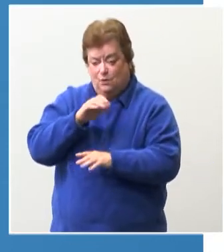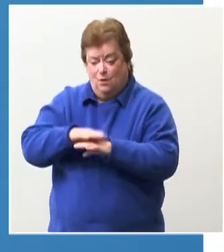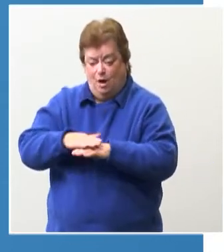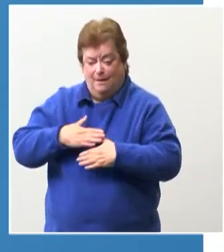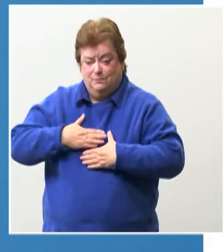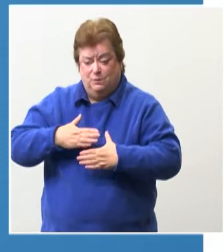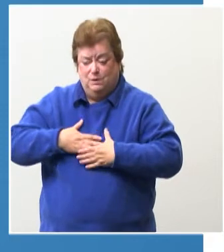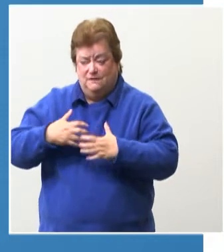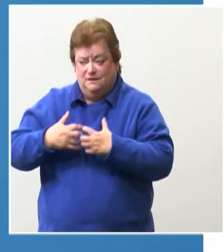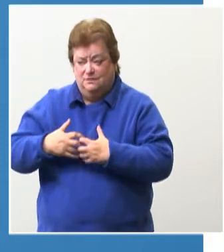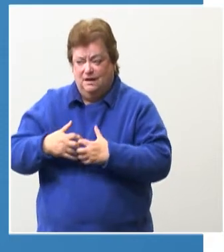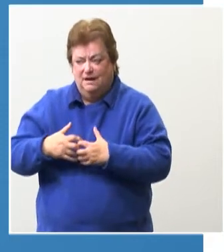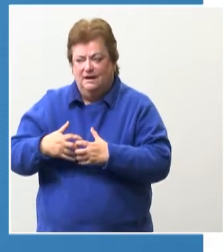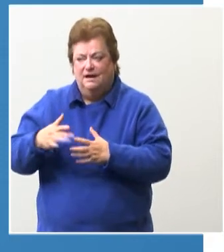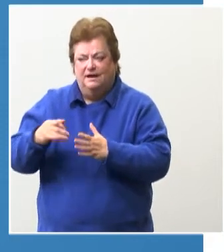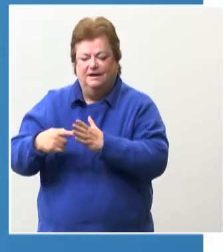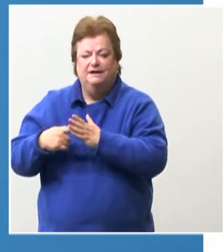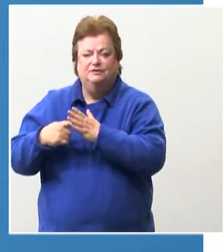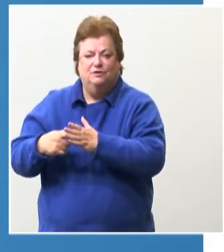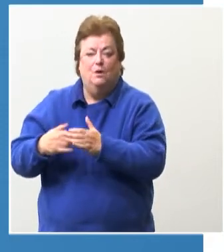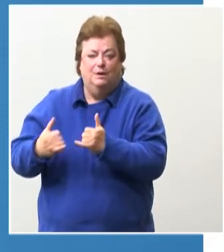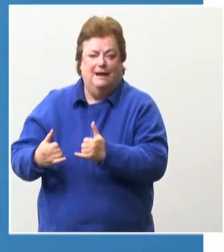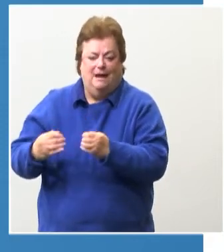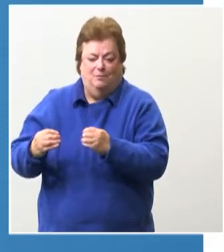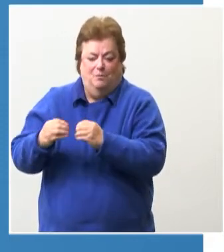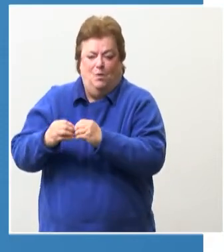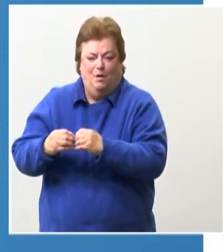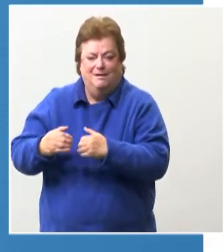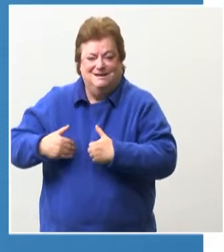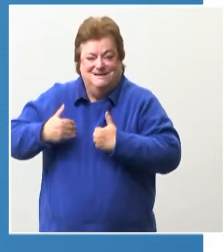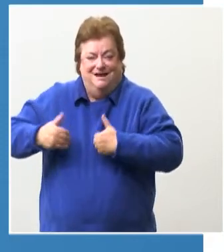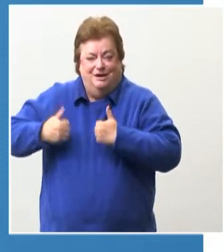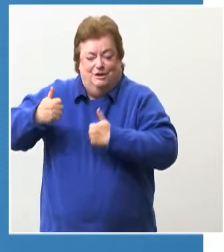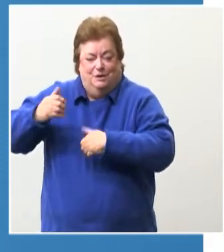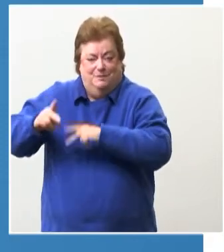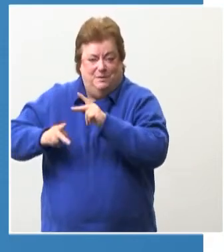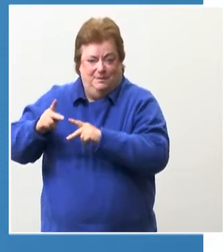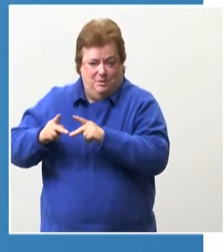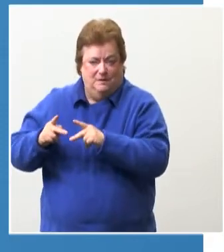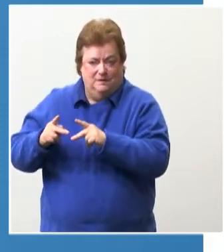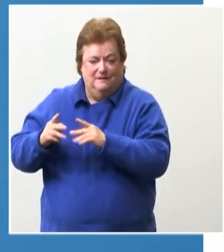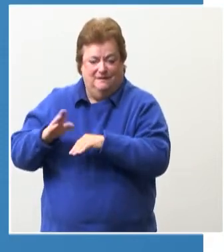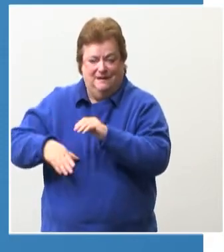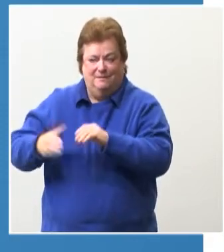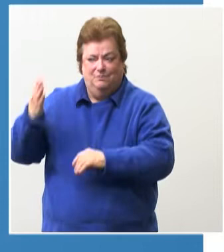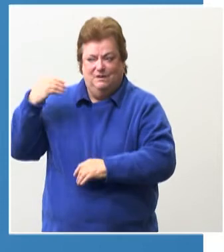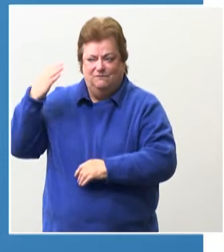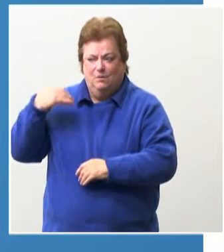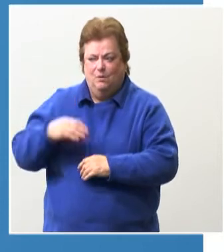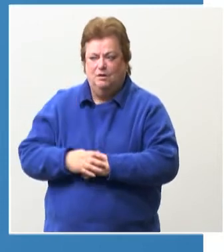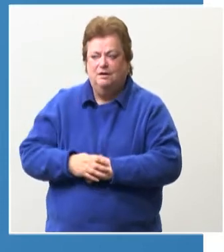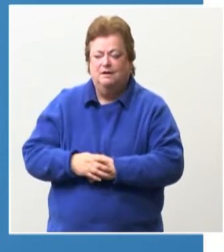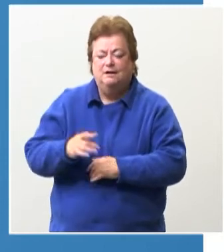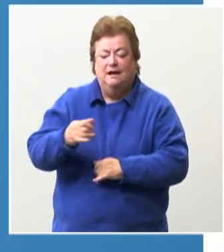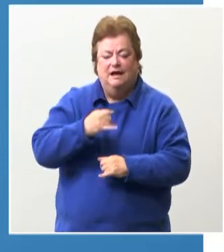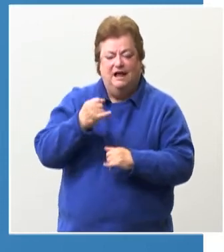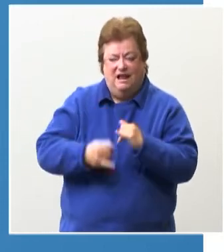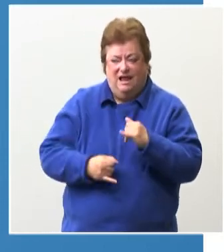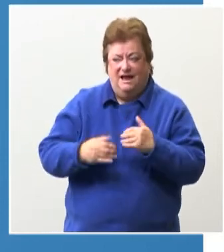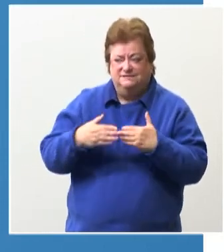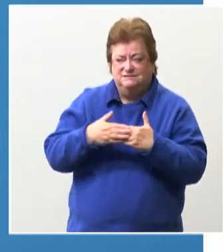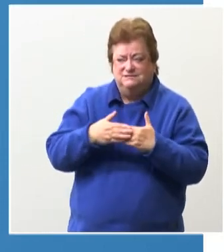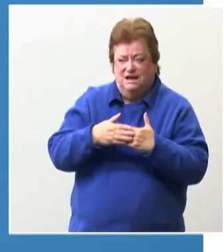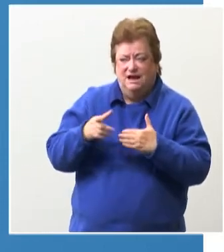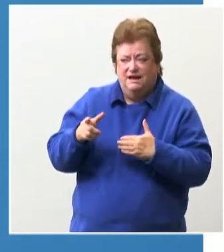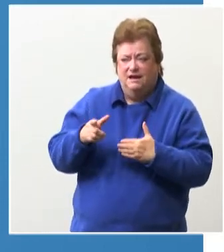skews much younger than ever before. So we continue to see that. And the last slide shows, similar to what I